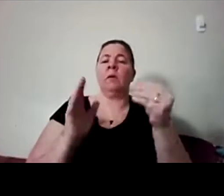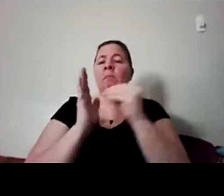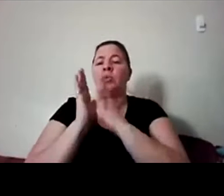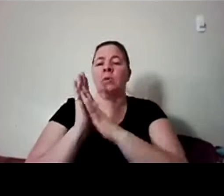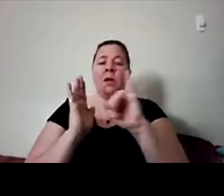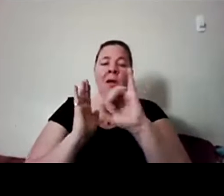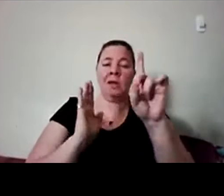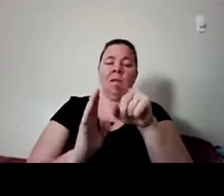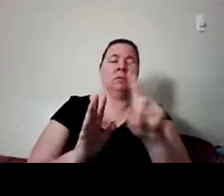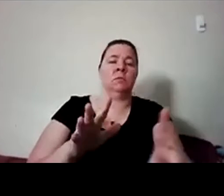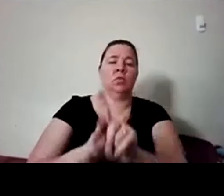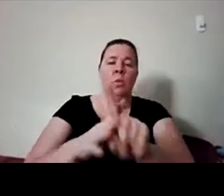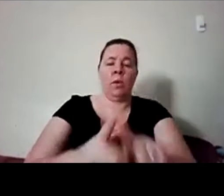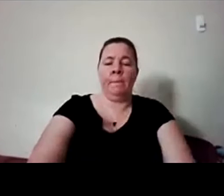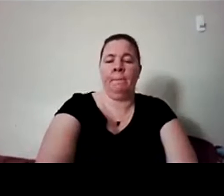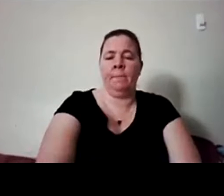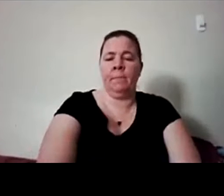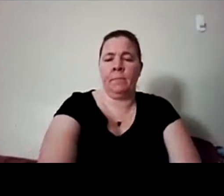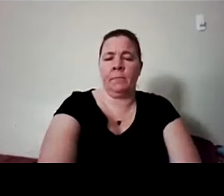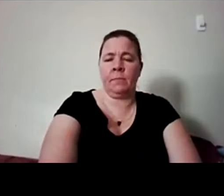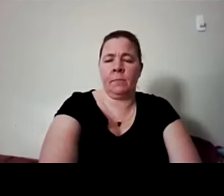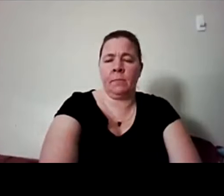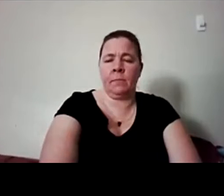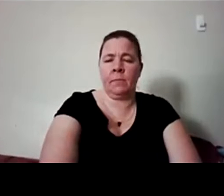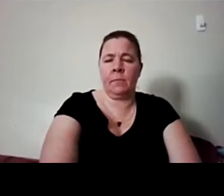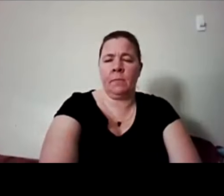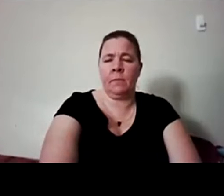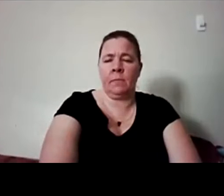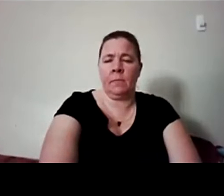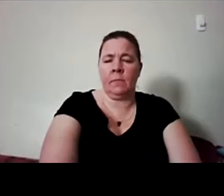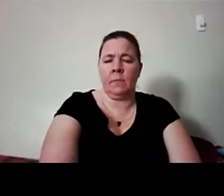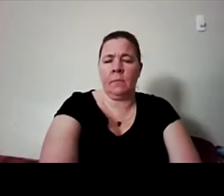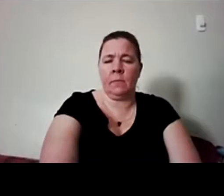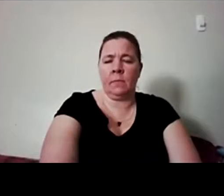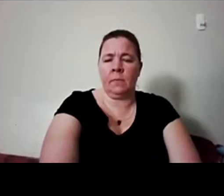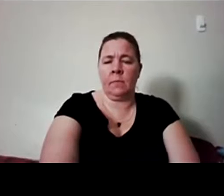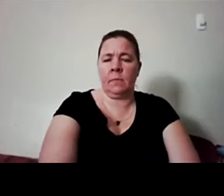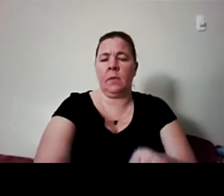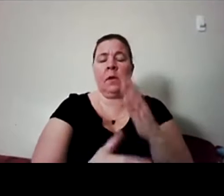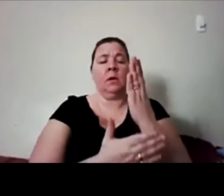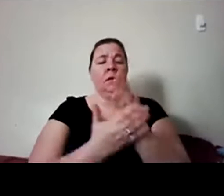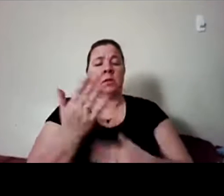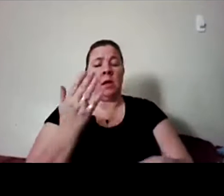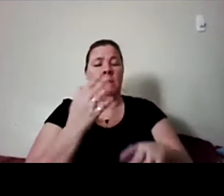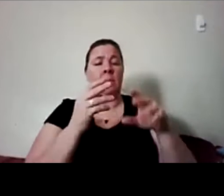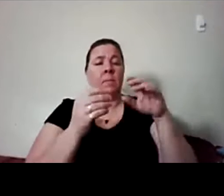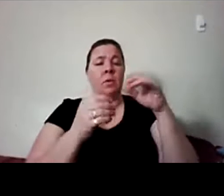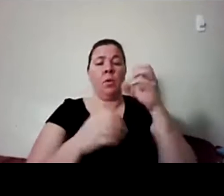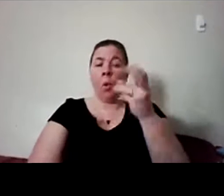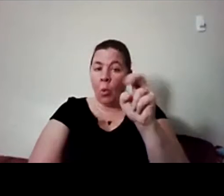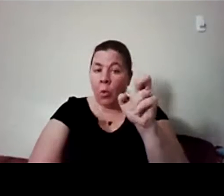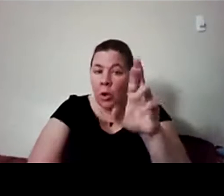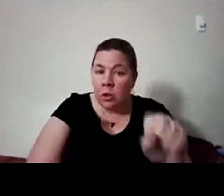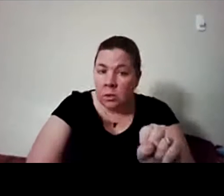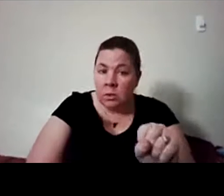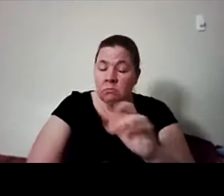are. Do you guys know that there are somebody or some people, some founders, some owners